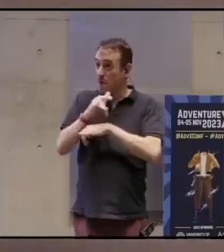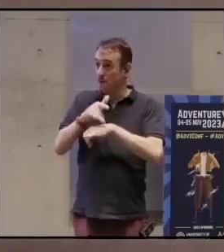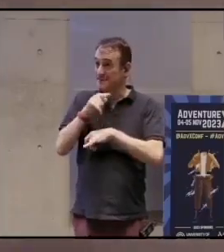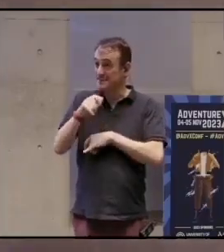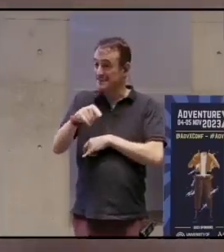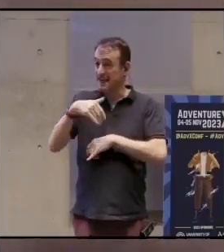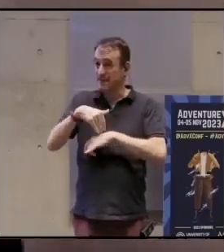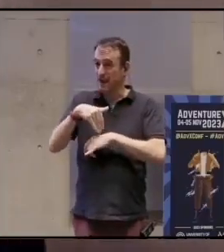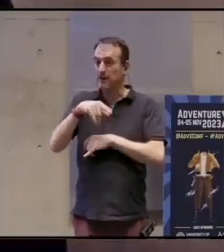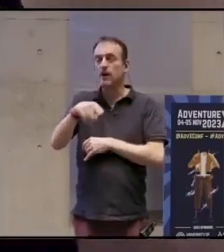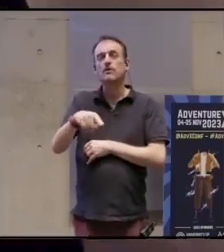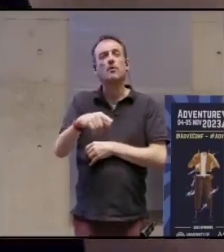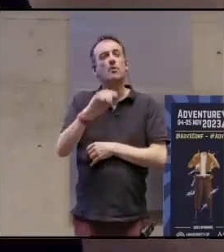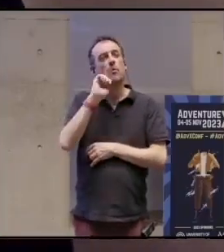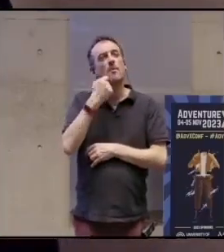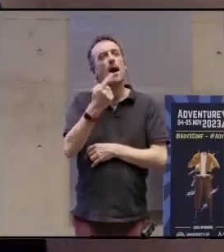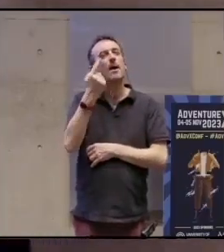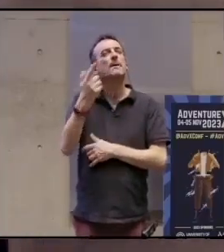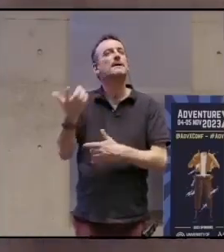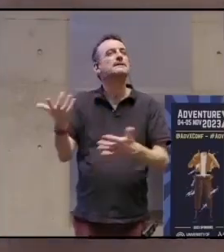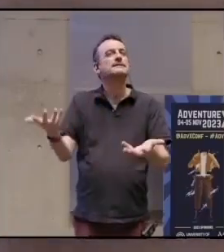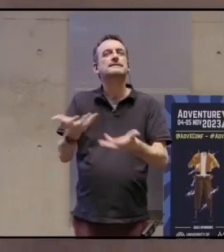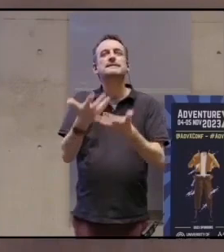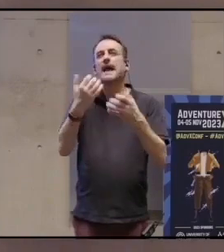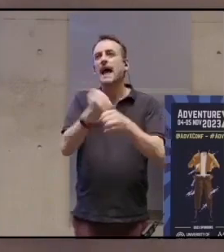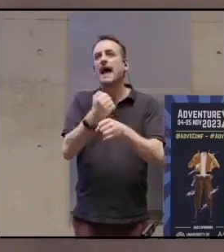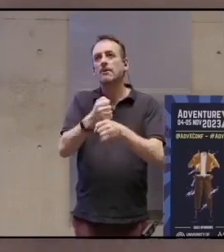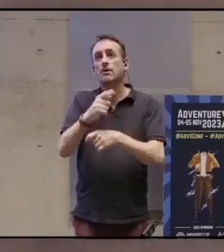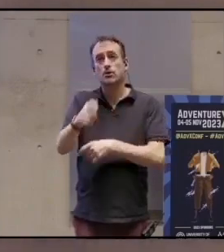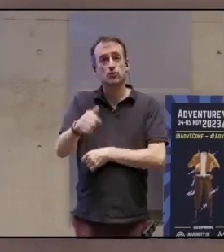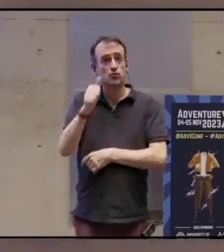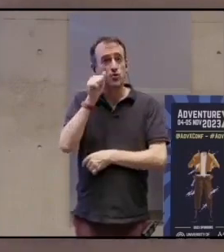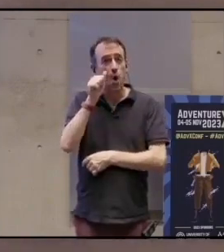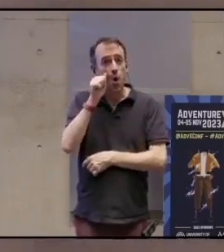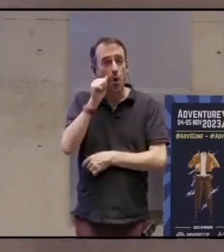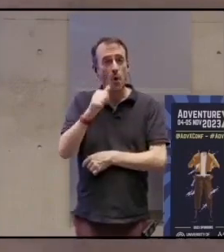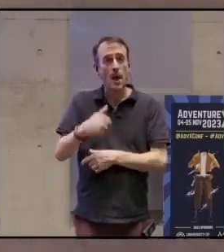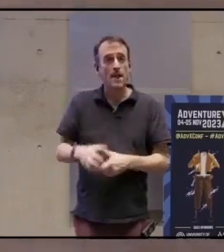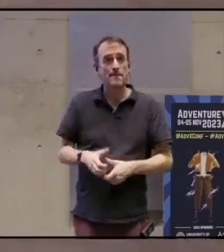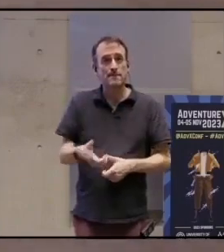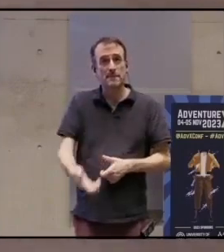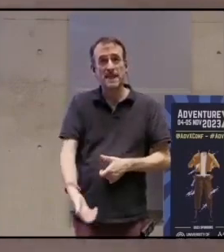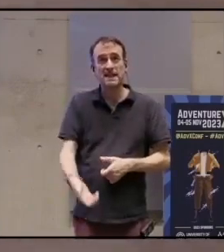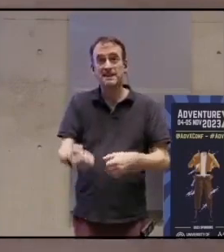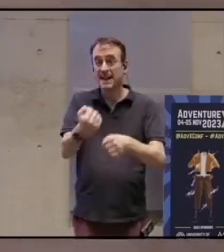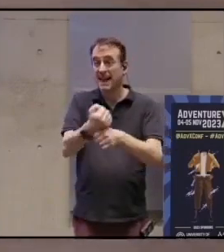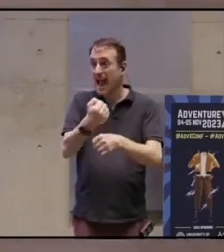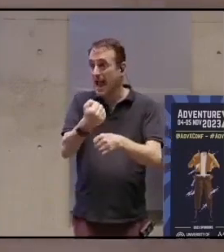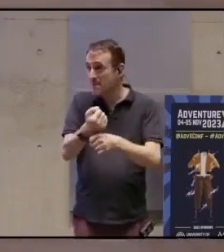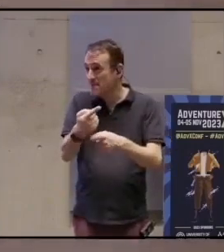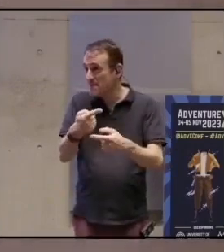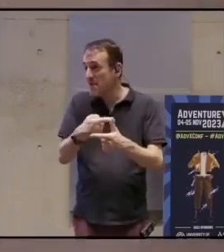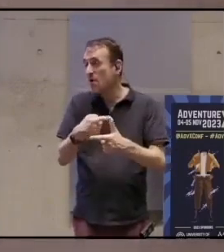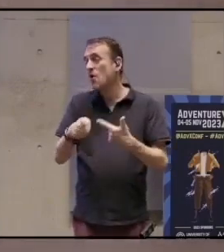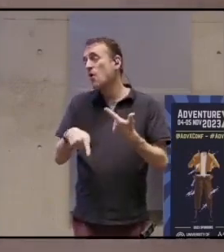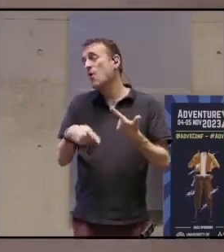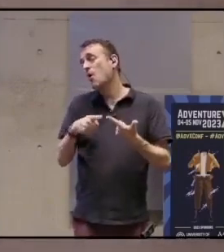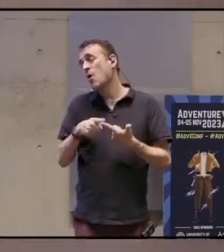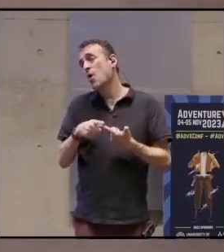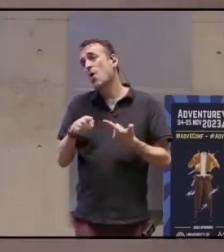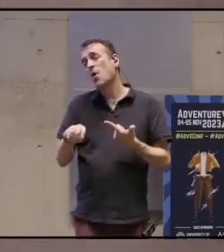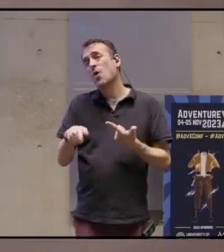with something ridiculous. If you are familiar with the penis game, you know, if you are able to